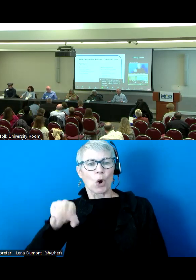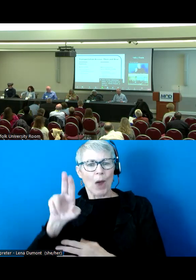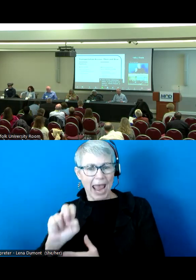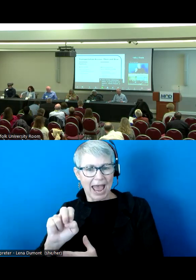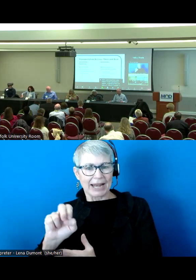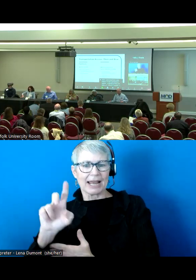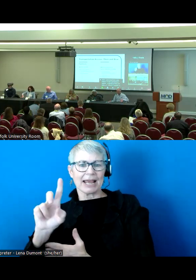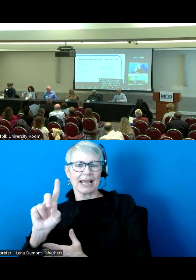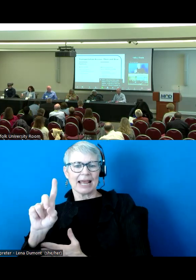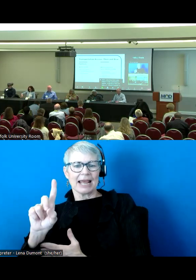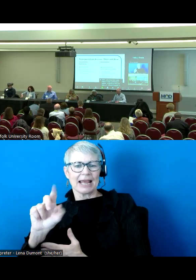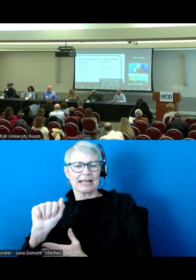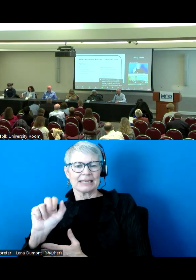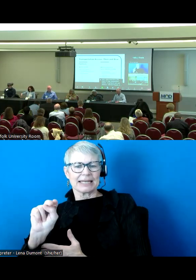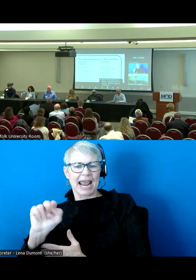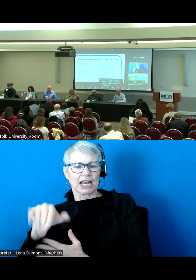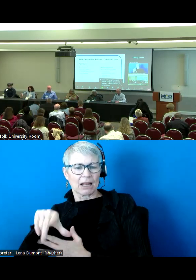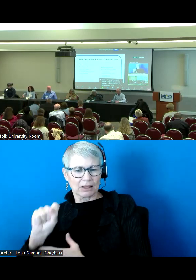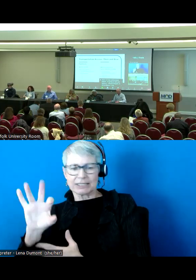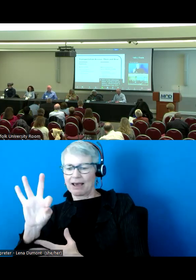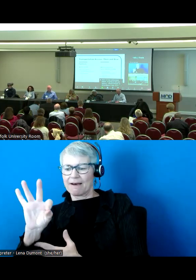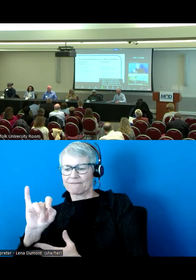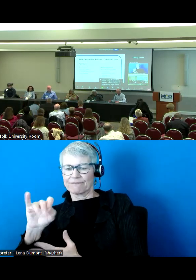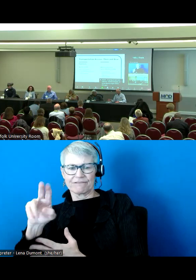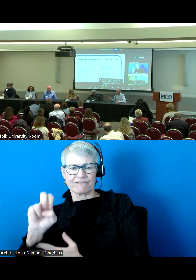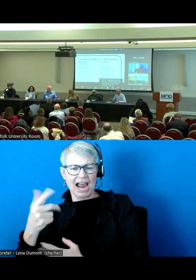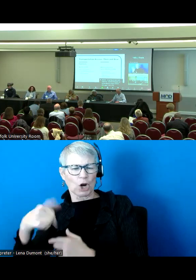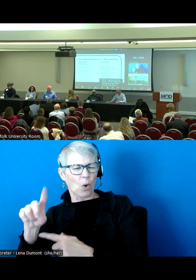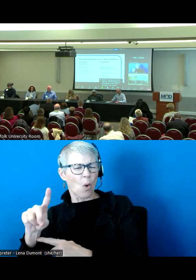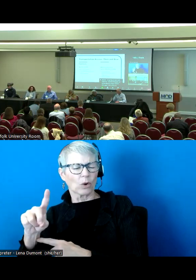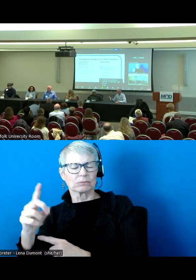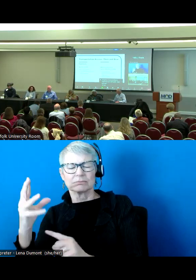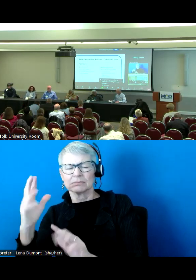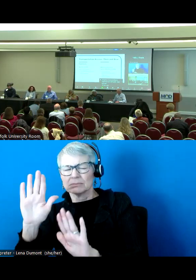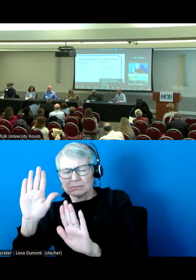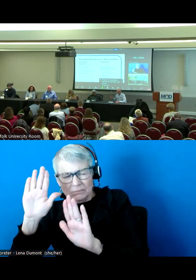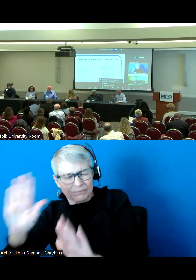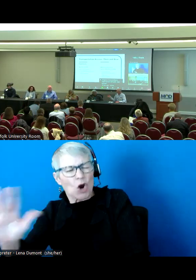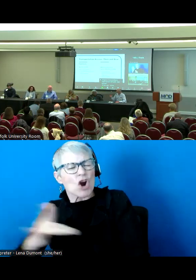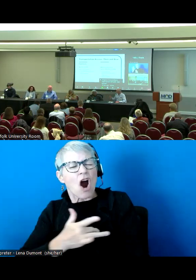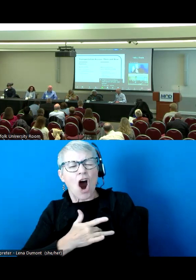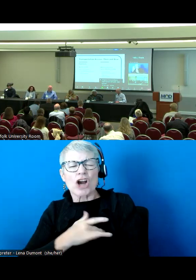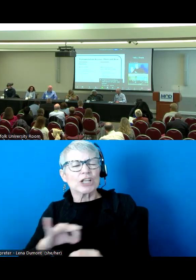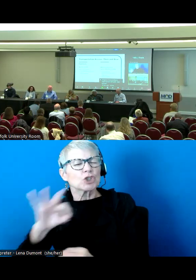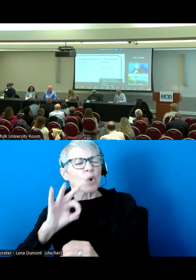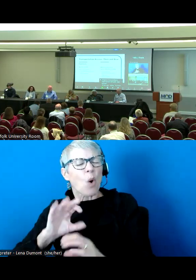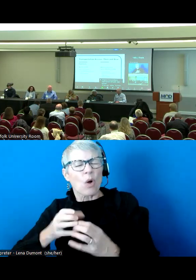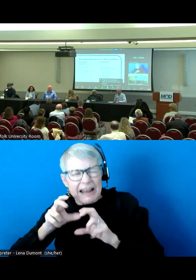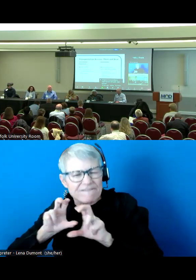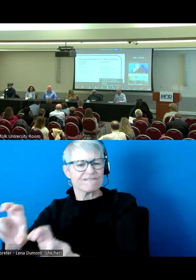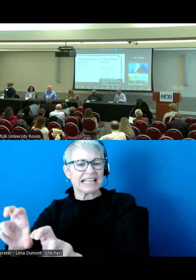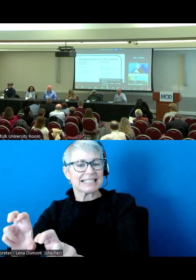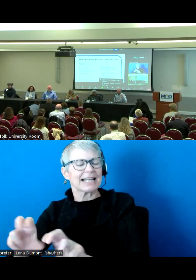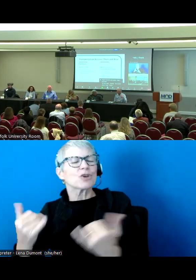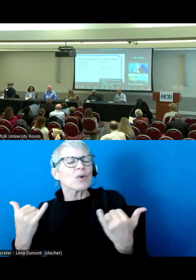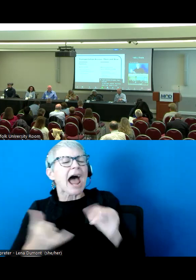soul to this case. Joanne, what's your lesson of over 25 years